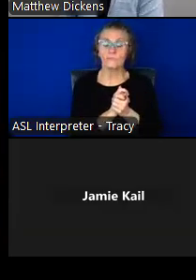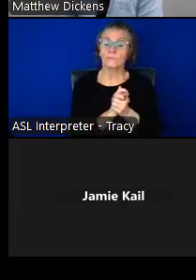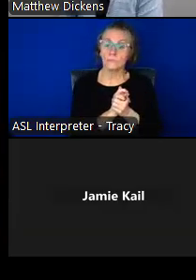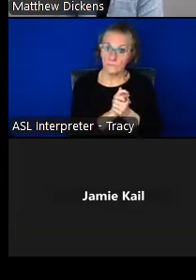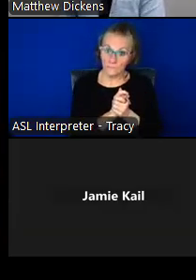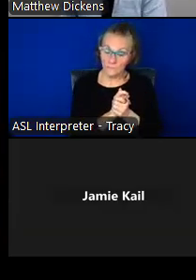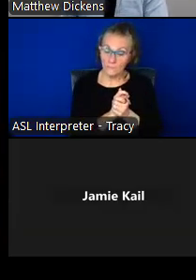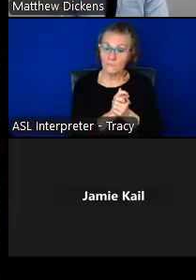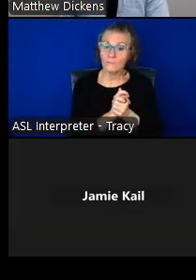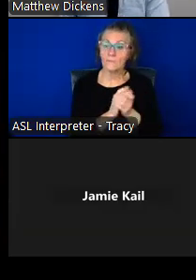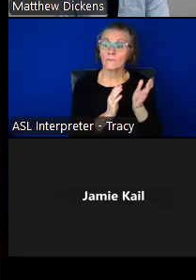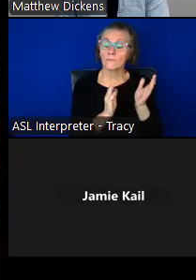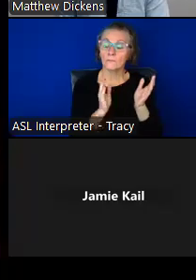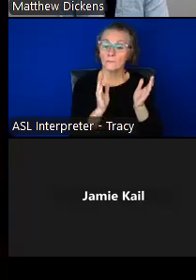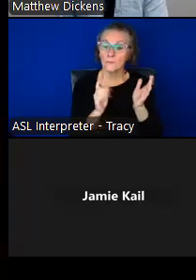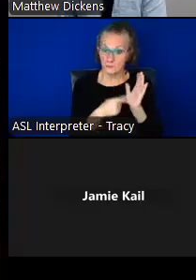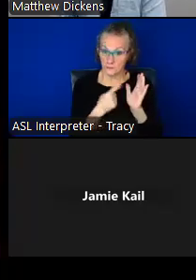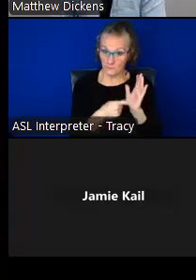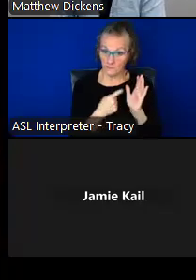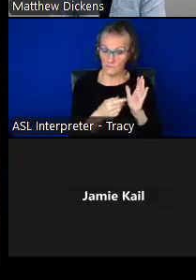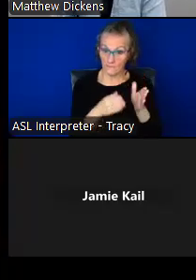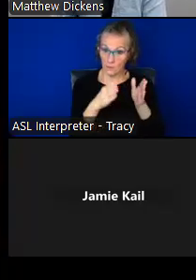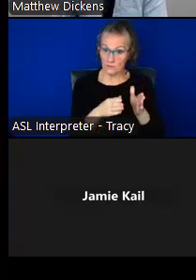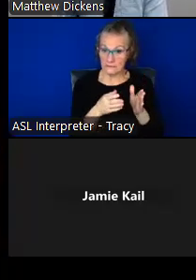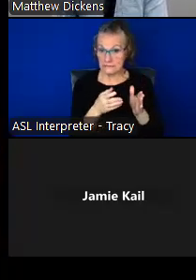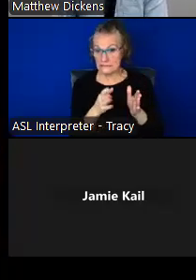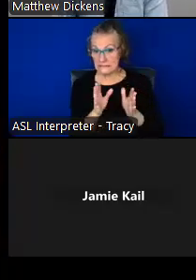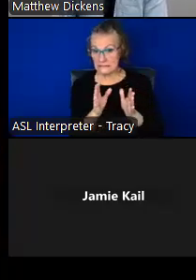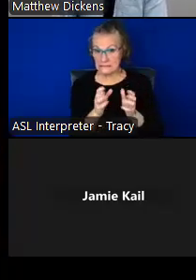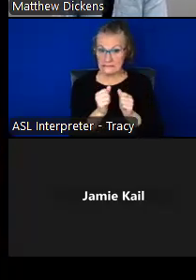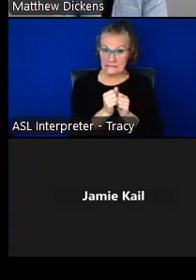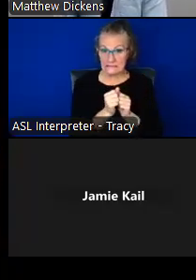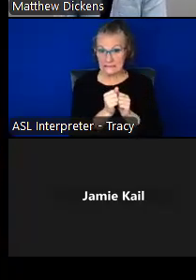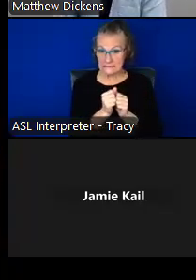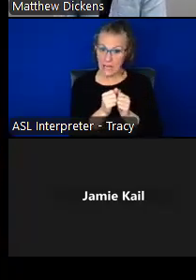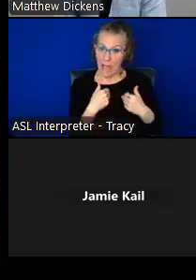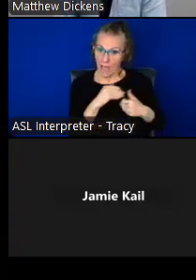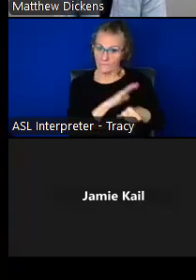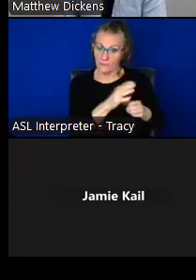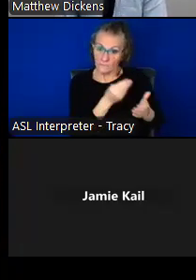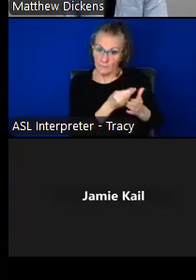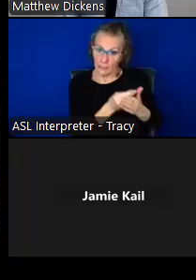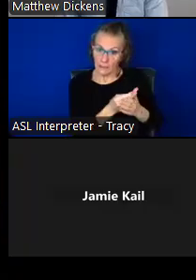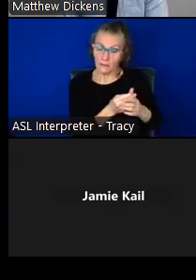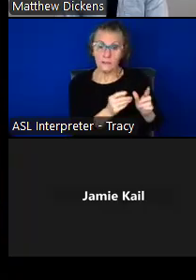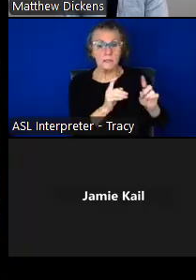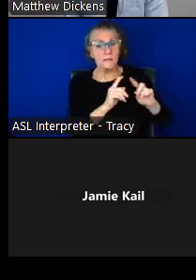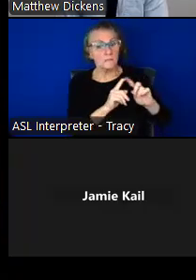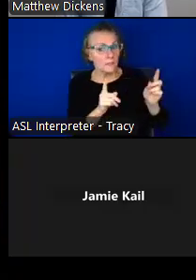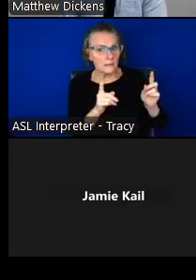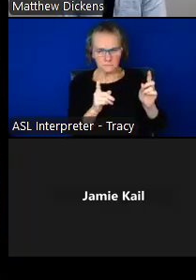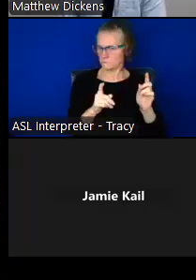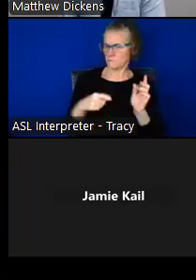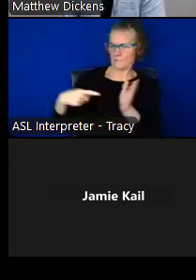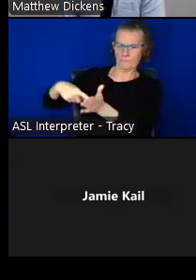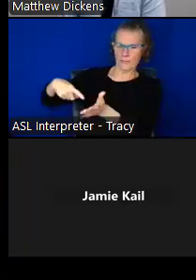Oftentimes, when an individual has financial means to meet their needs, but unpaid bills are